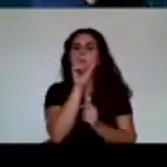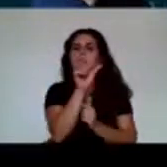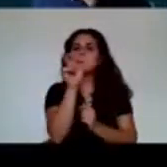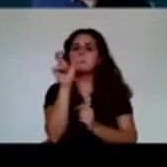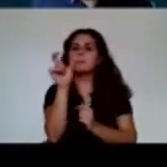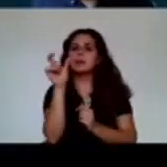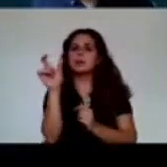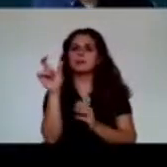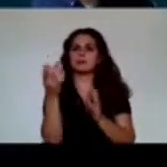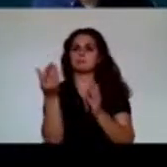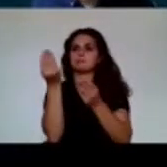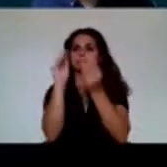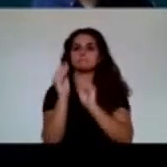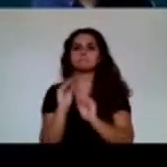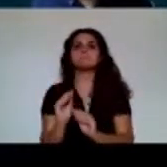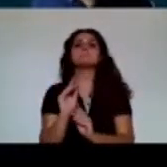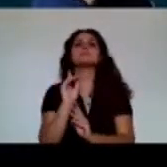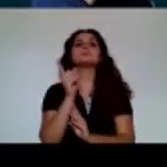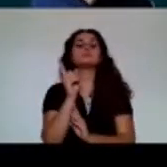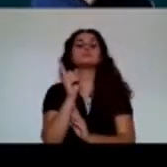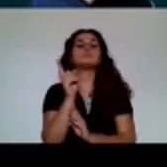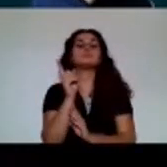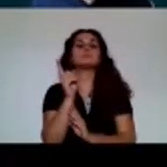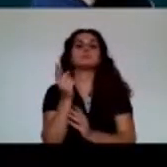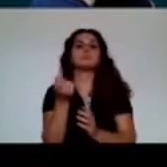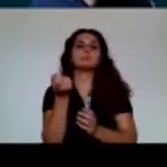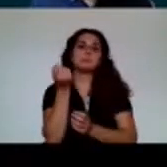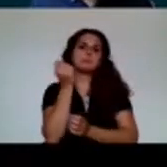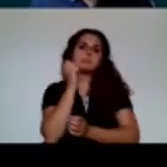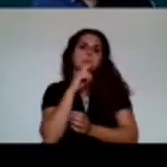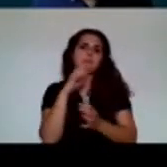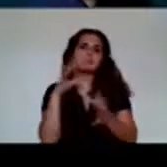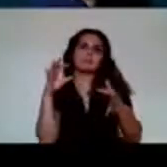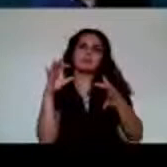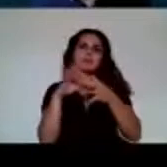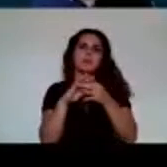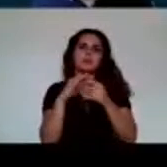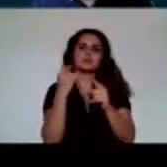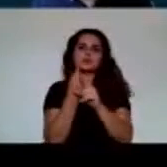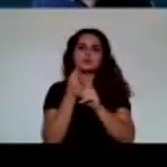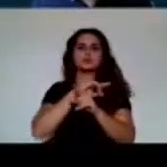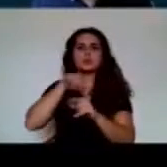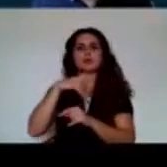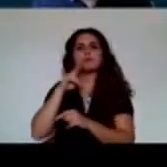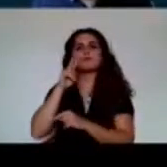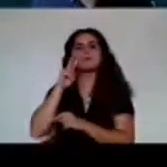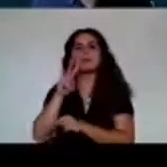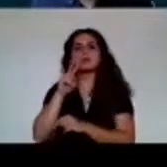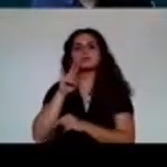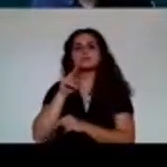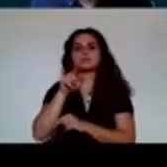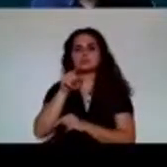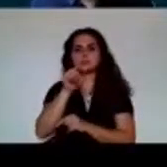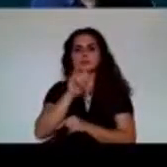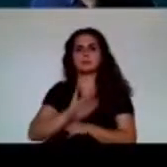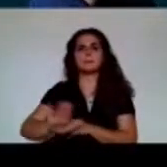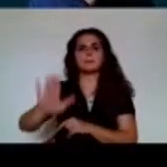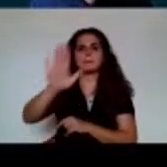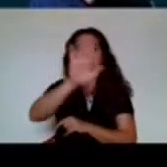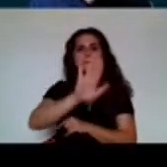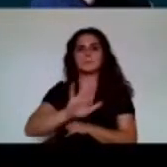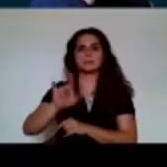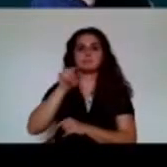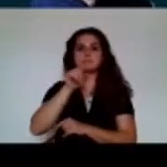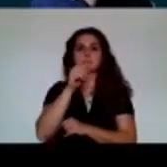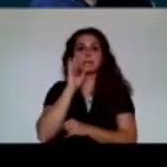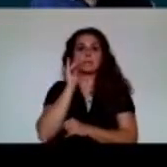come up would, in a way, convey what we can see in these pictures of children, that